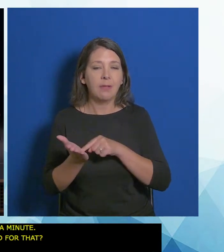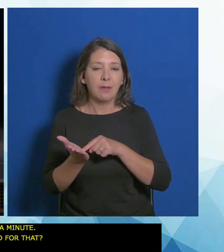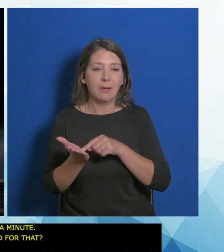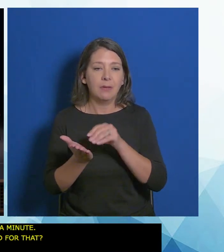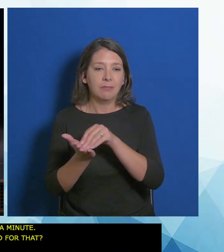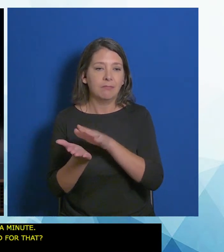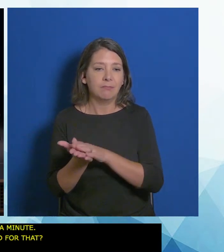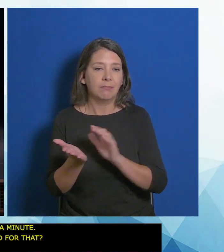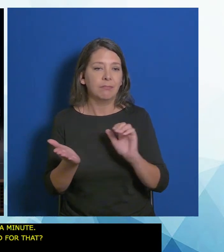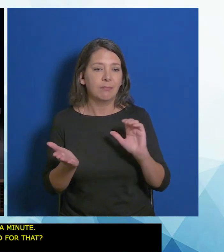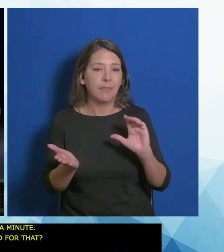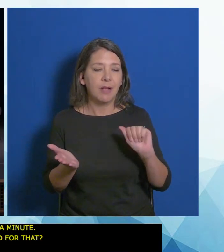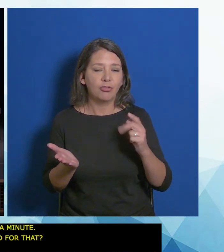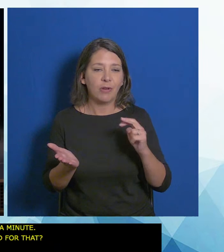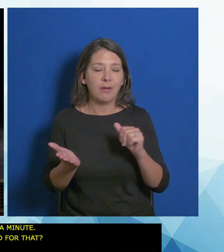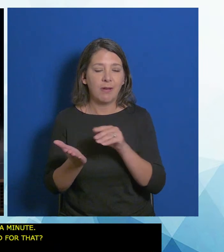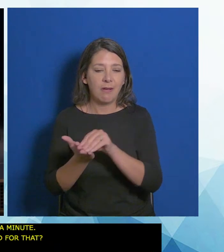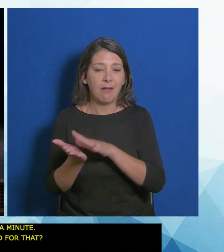Is there a second?